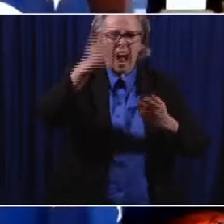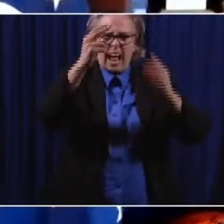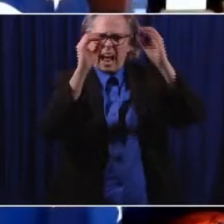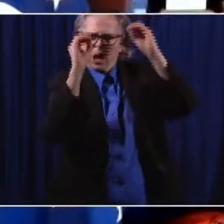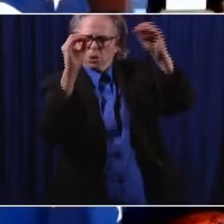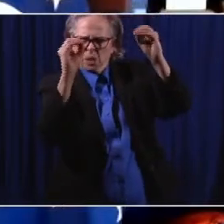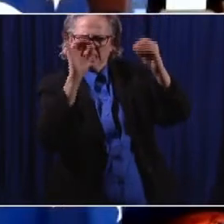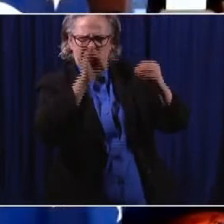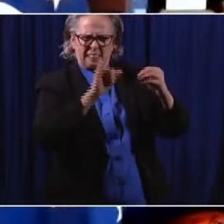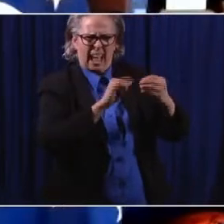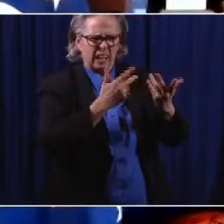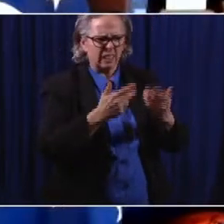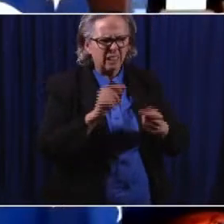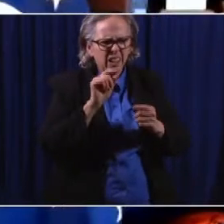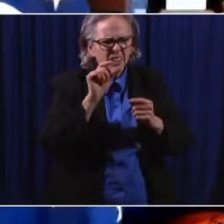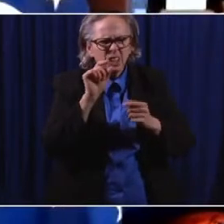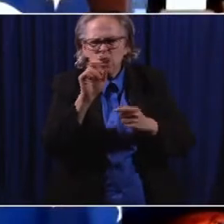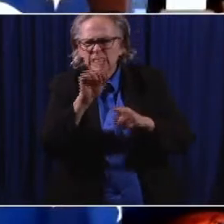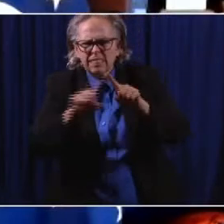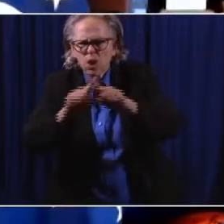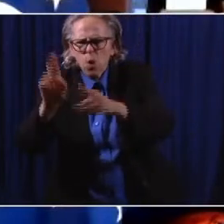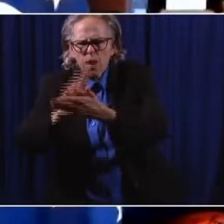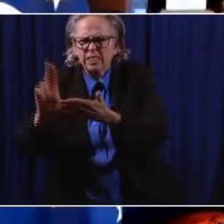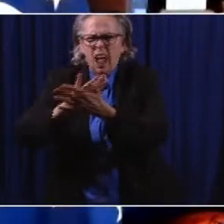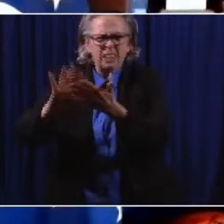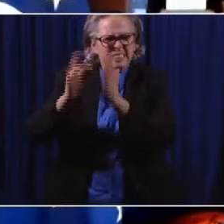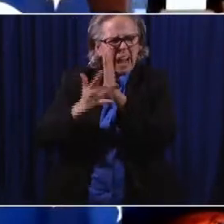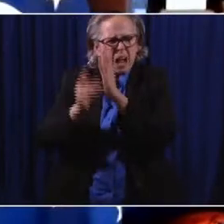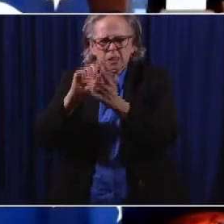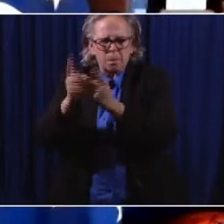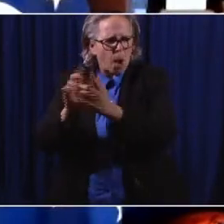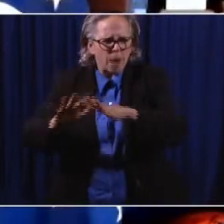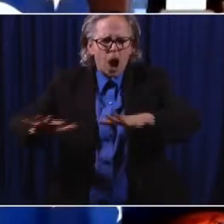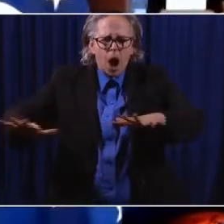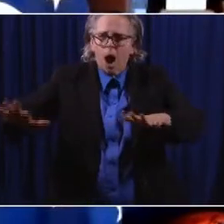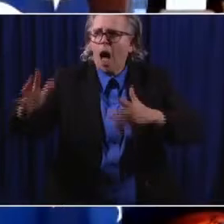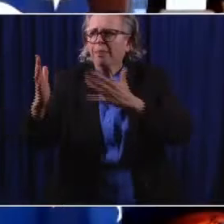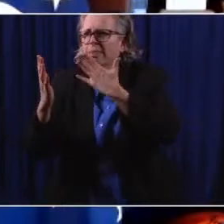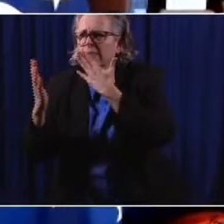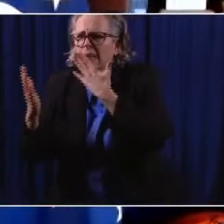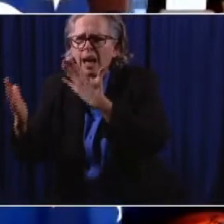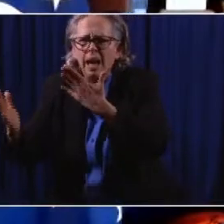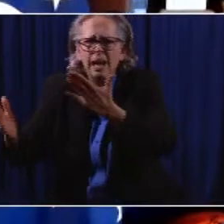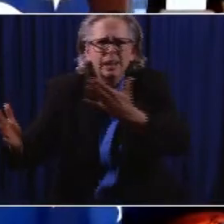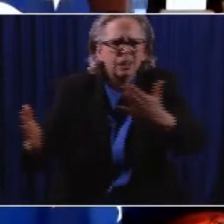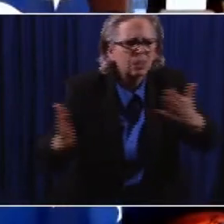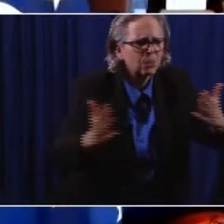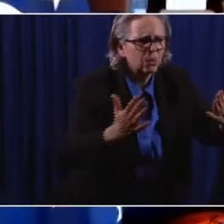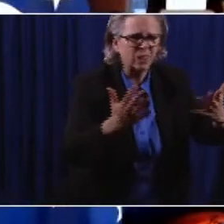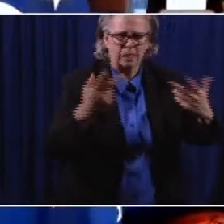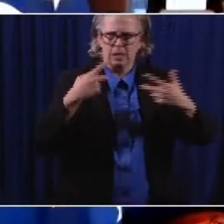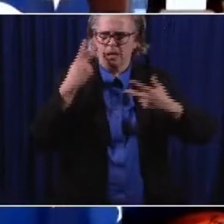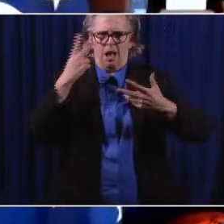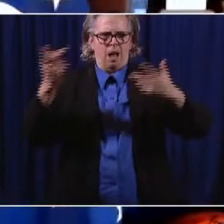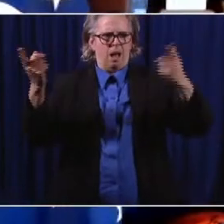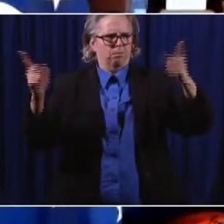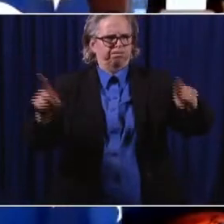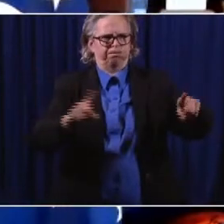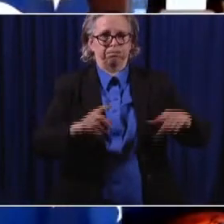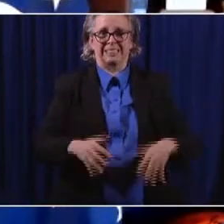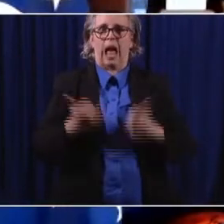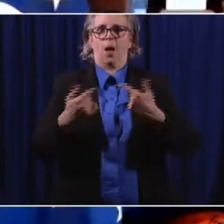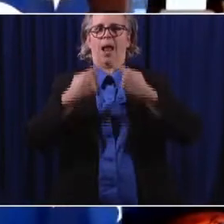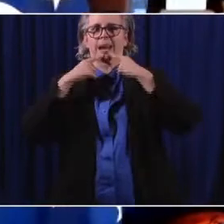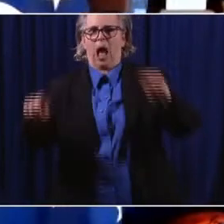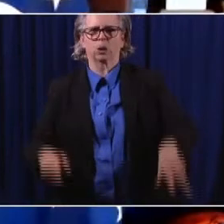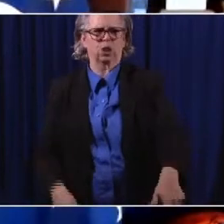and the Inter-University Council, and note that today we will be announcing 3 areas of collaboration for the IP